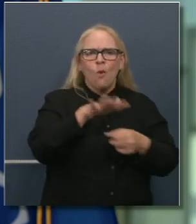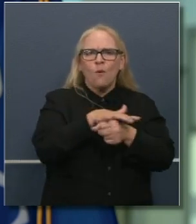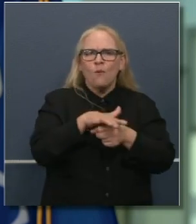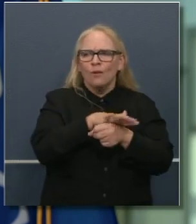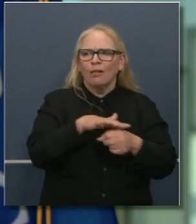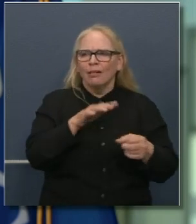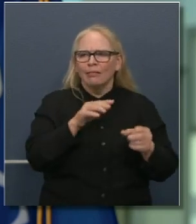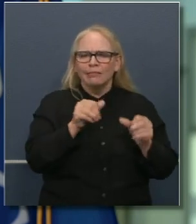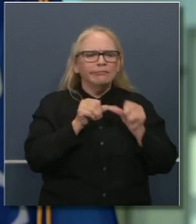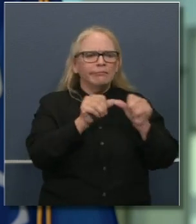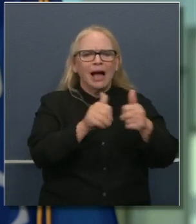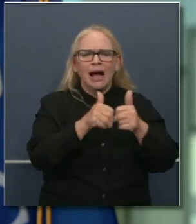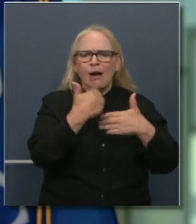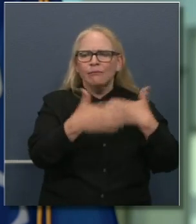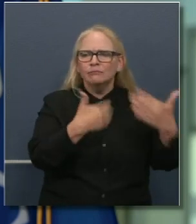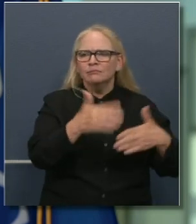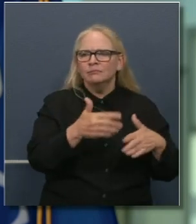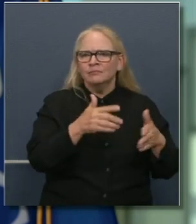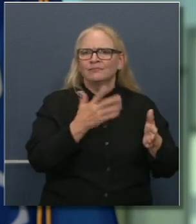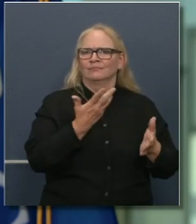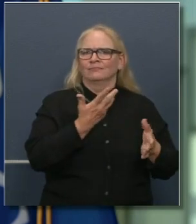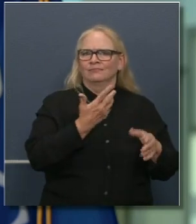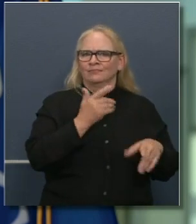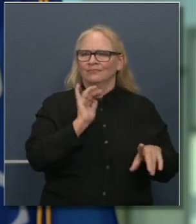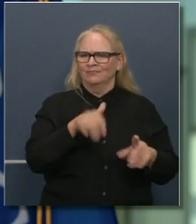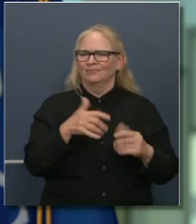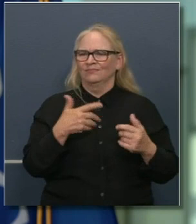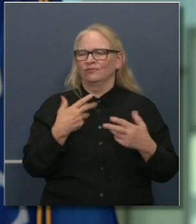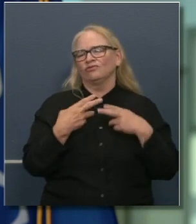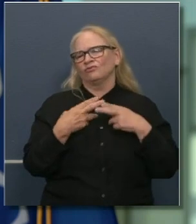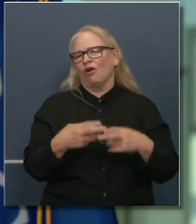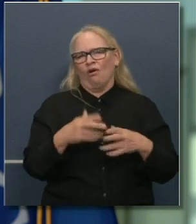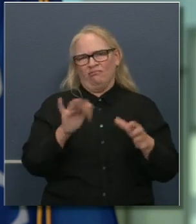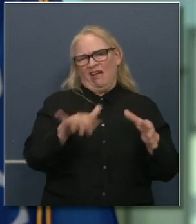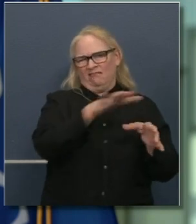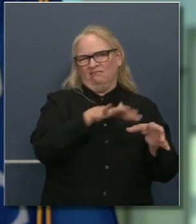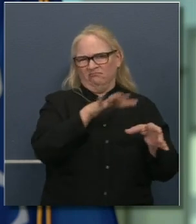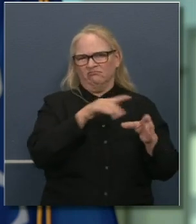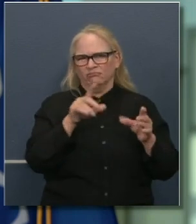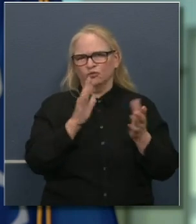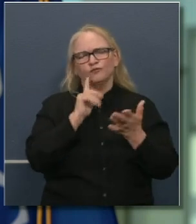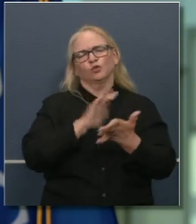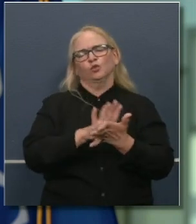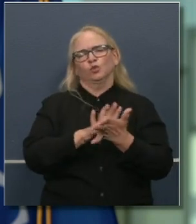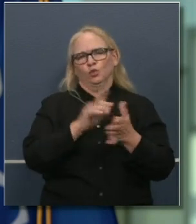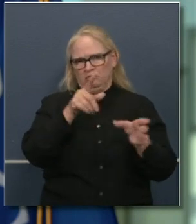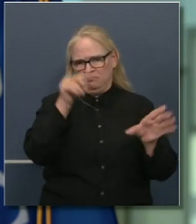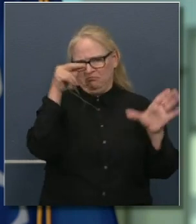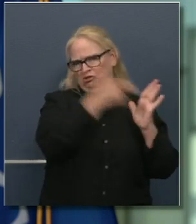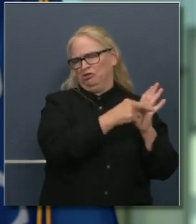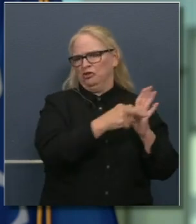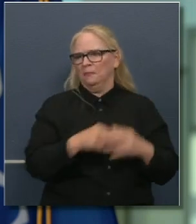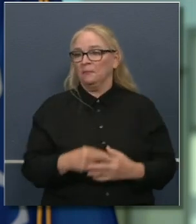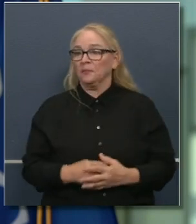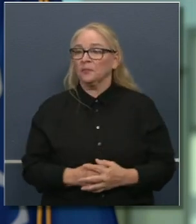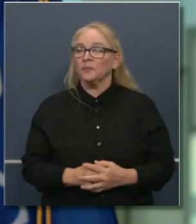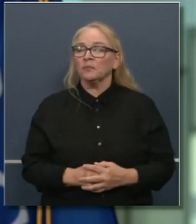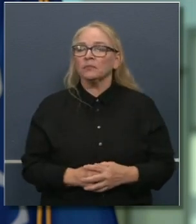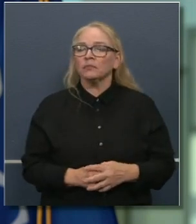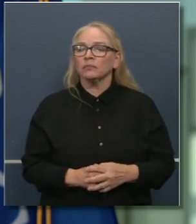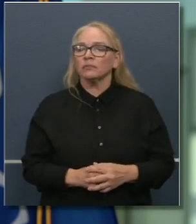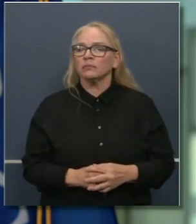continuity attendance plans. In the vernacular that's well known in the education system, we talk about LCAP